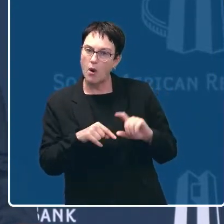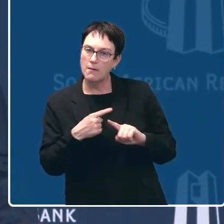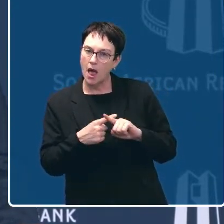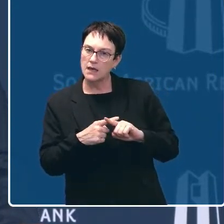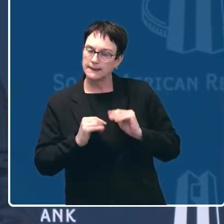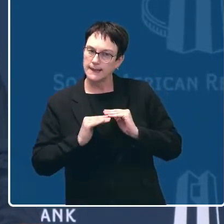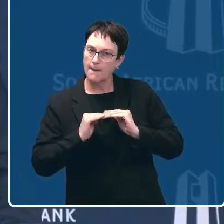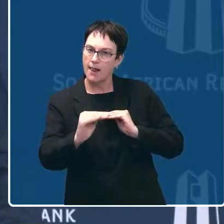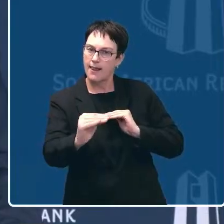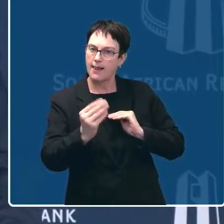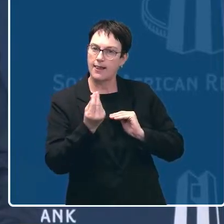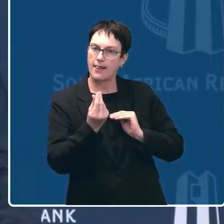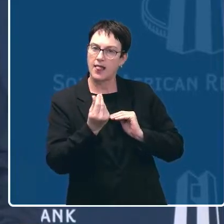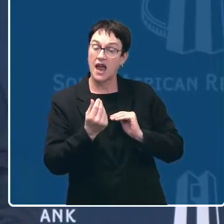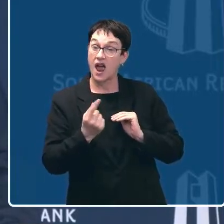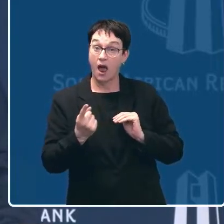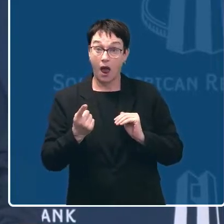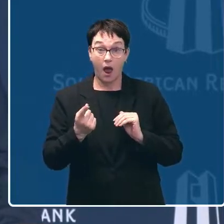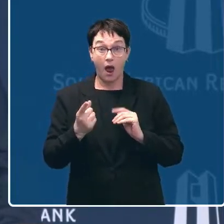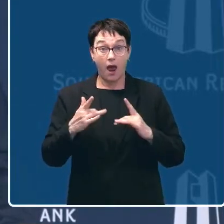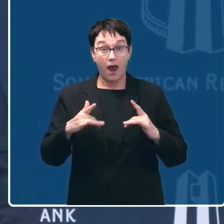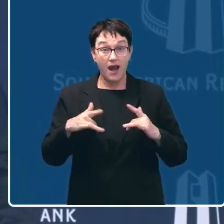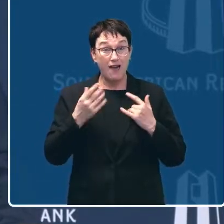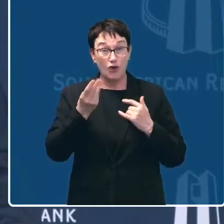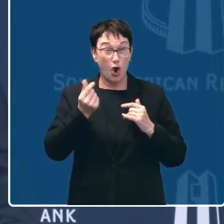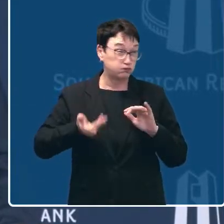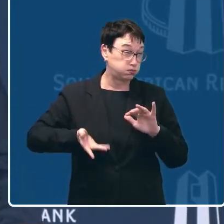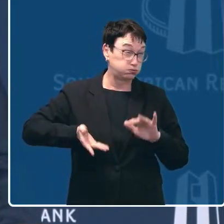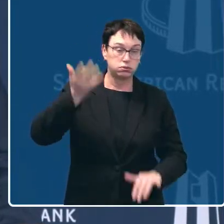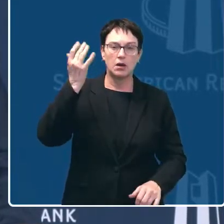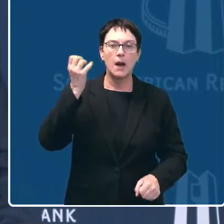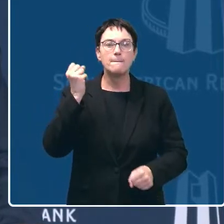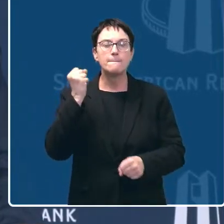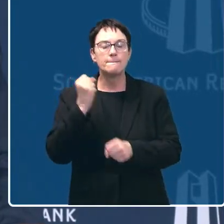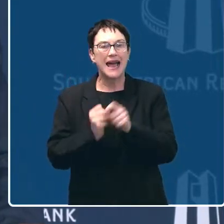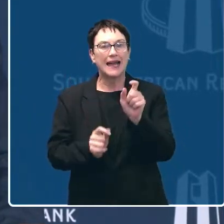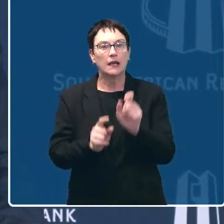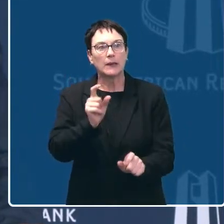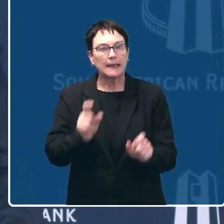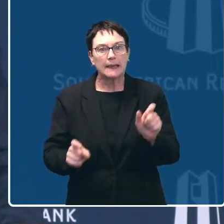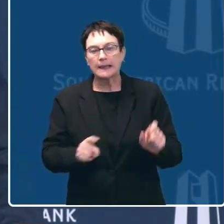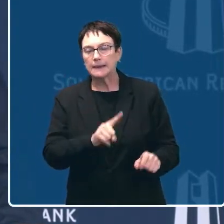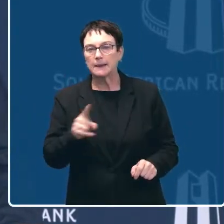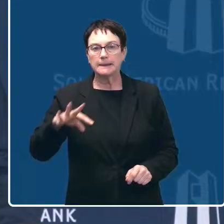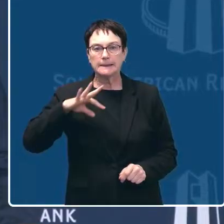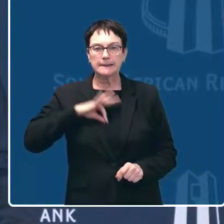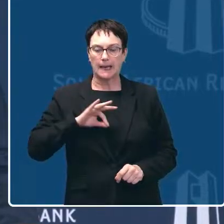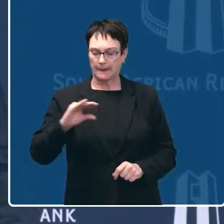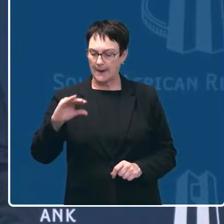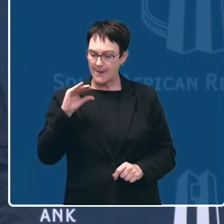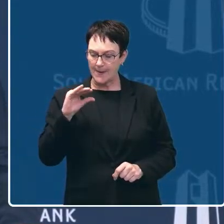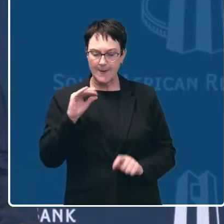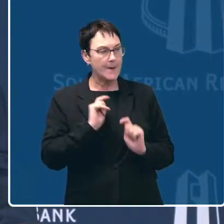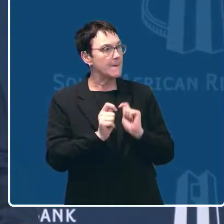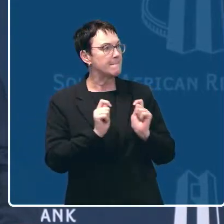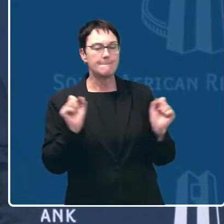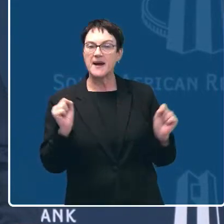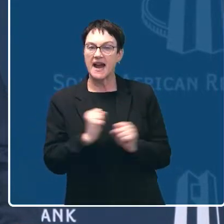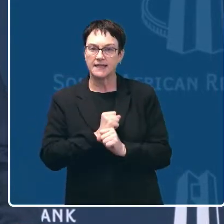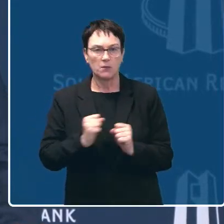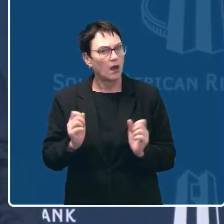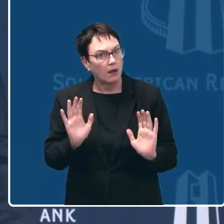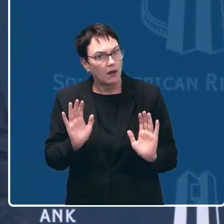of living rising too fast and eroding the purchasing power of the incomes of South Africans. That is